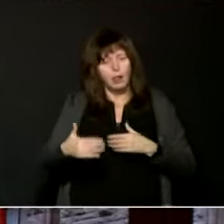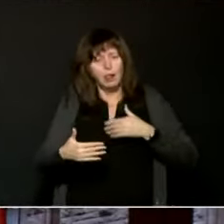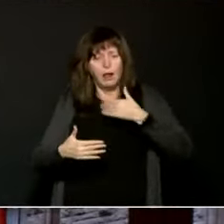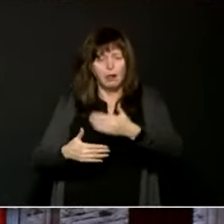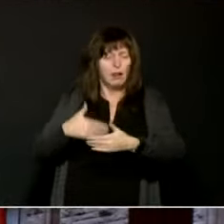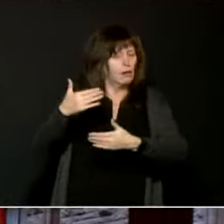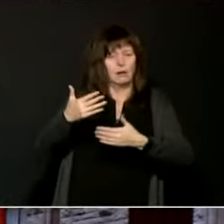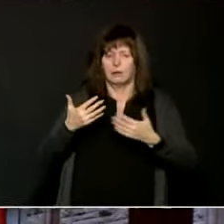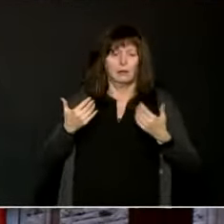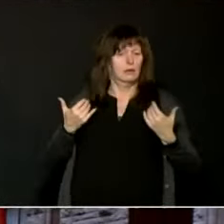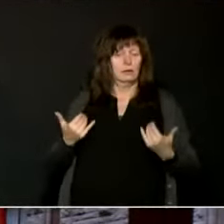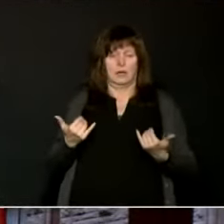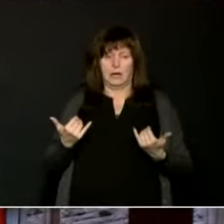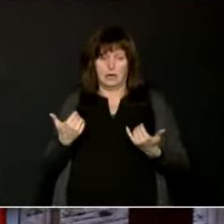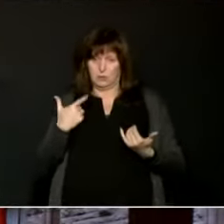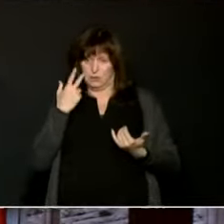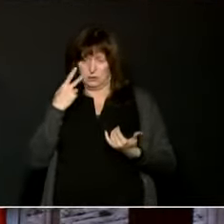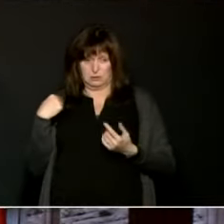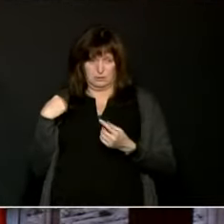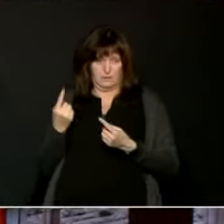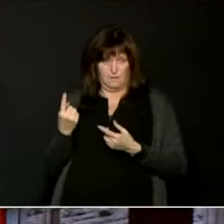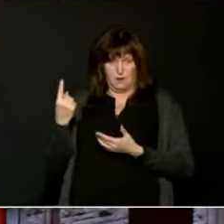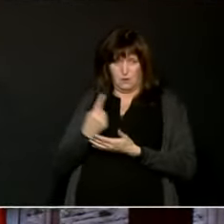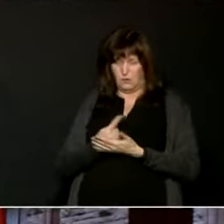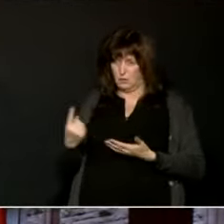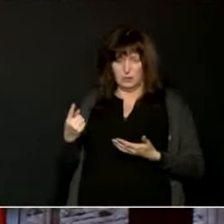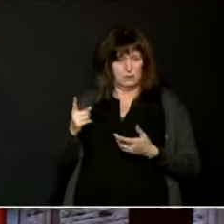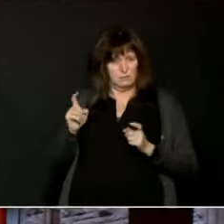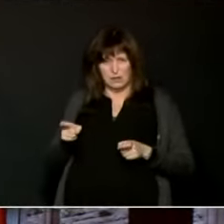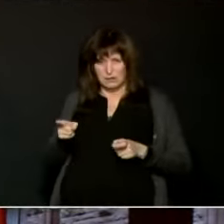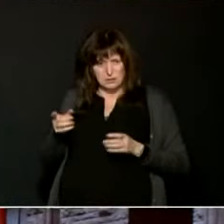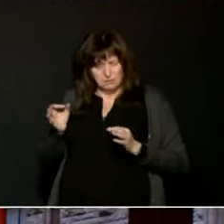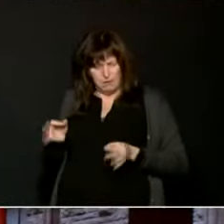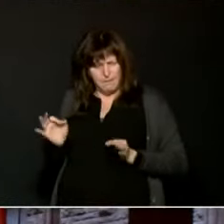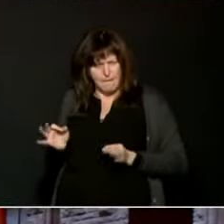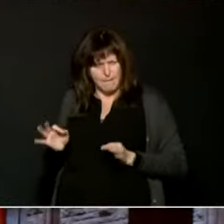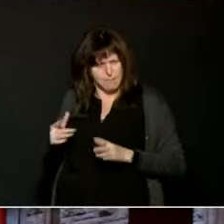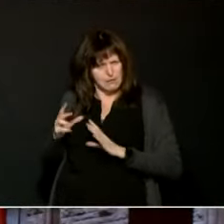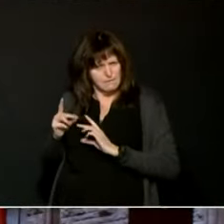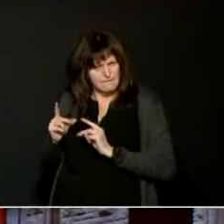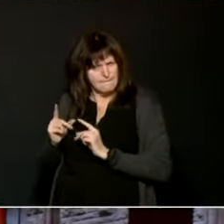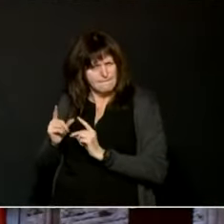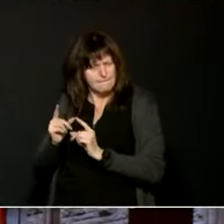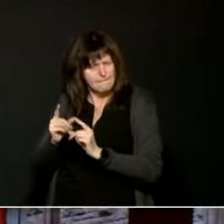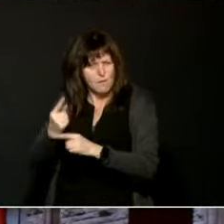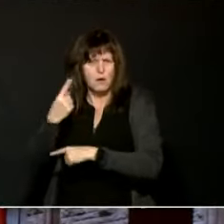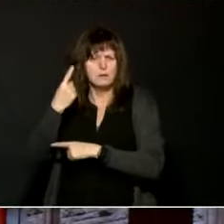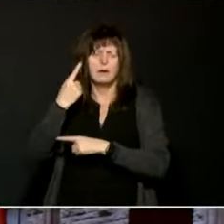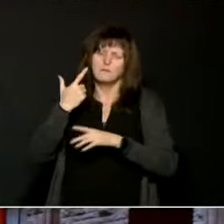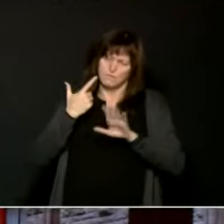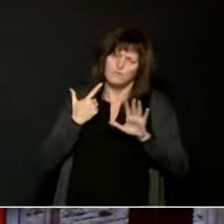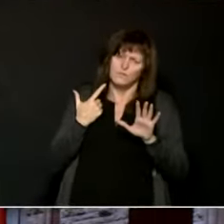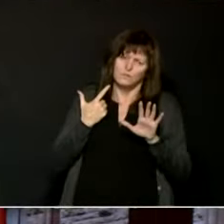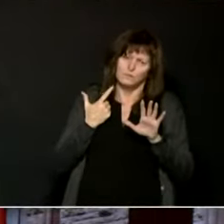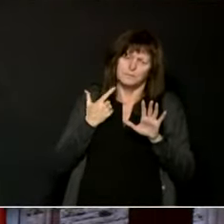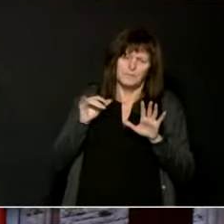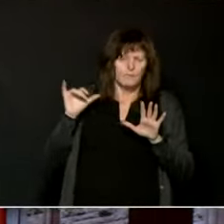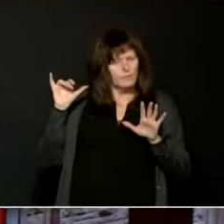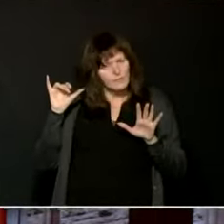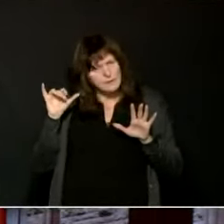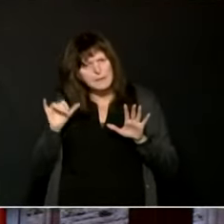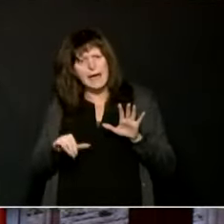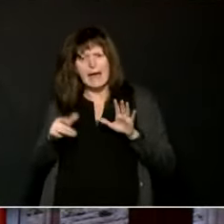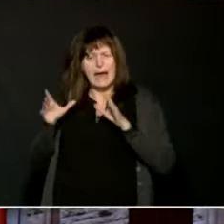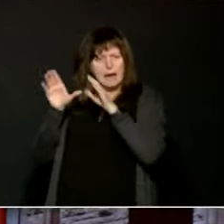week, decisions made to go on Thursday and then on Friday and then another one today. So the cabinet is